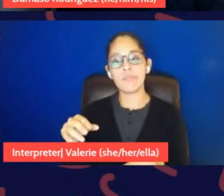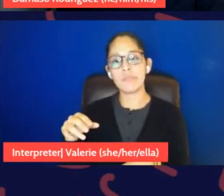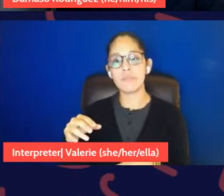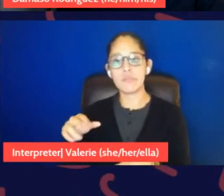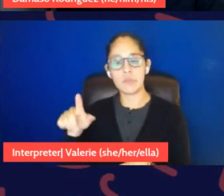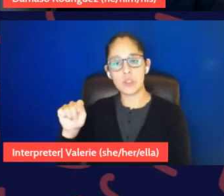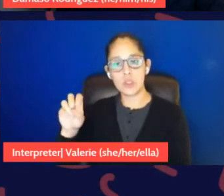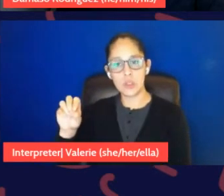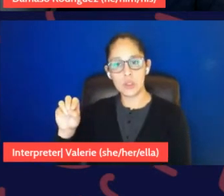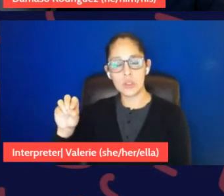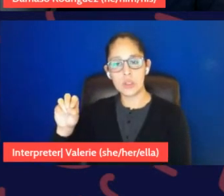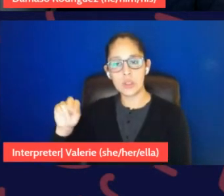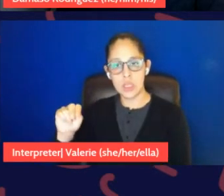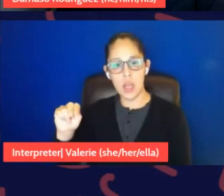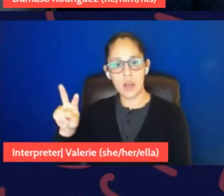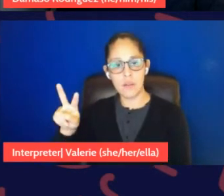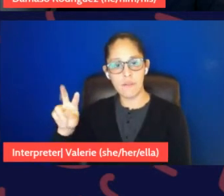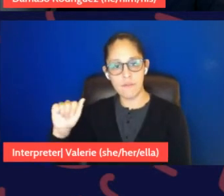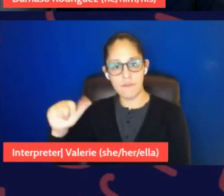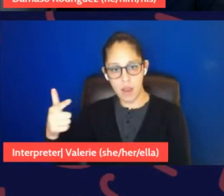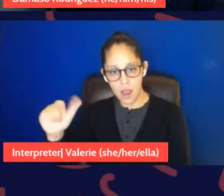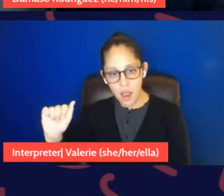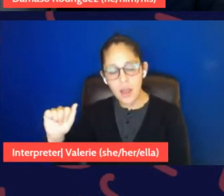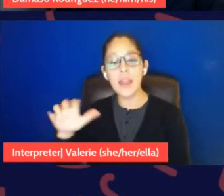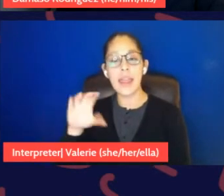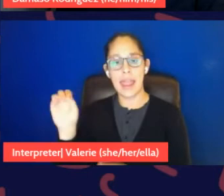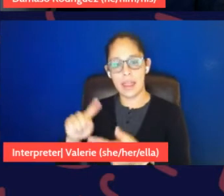Tongva, the Keys, and the Ahashiman people.